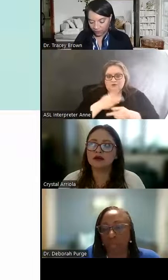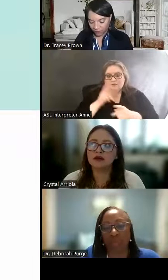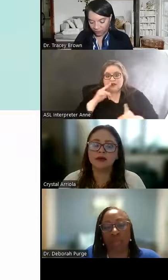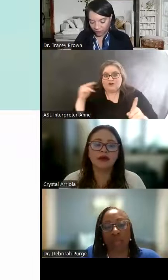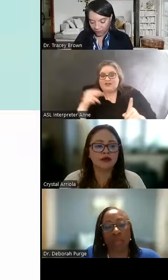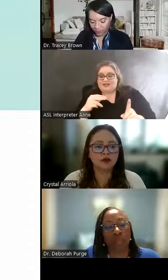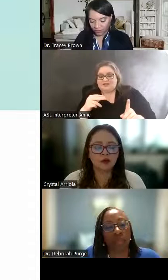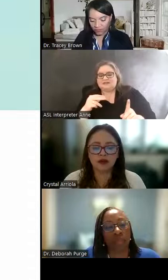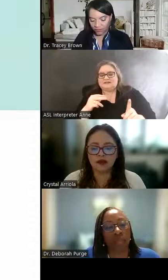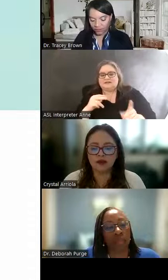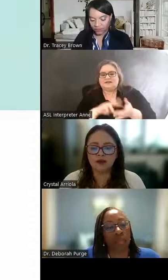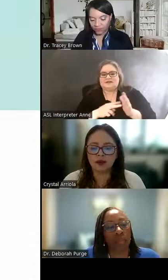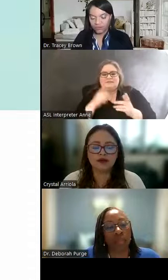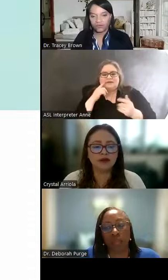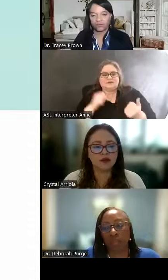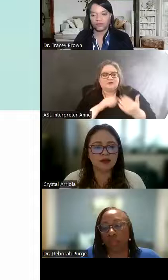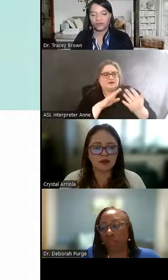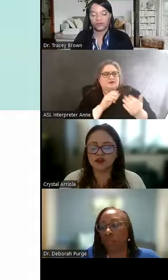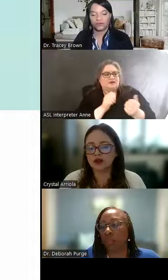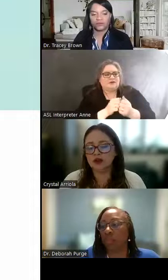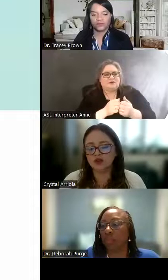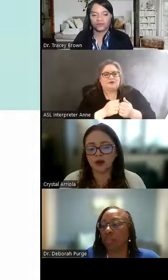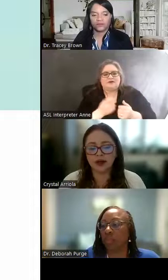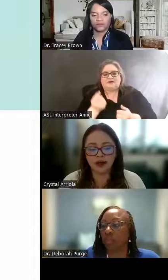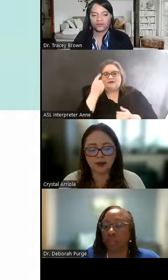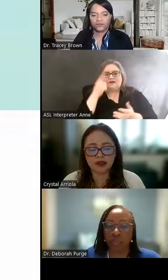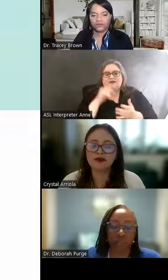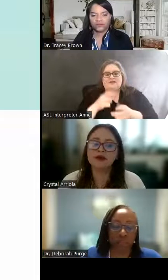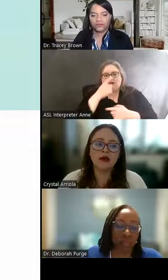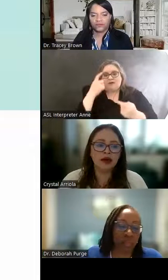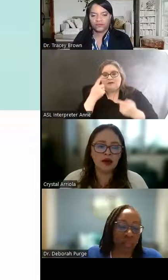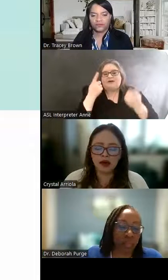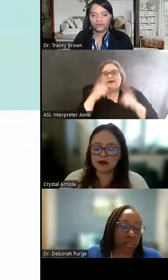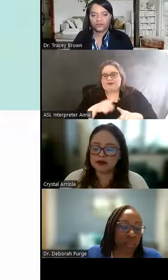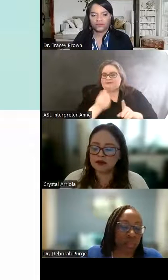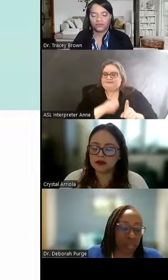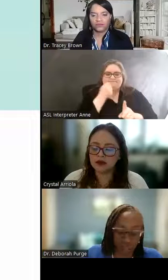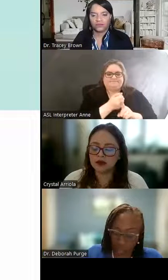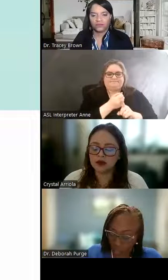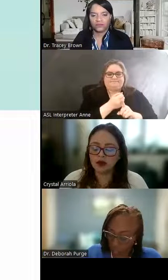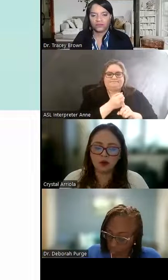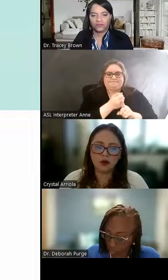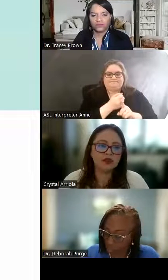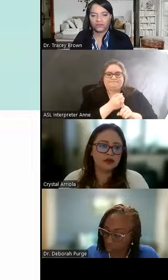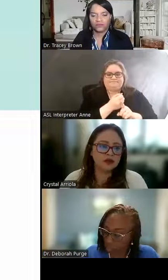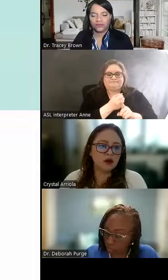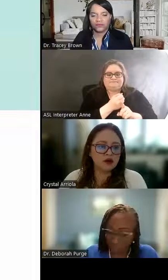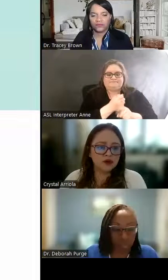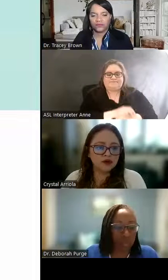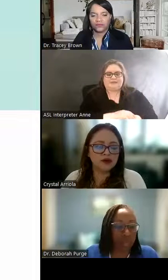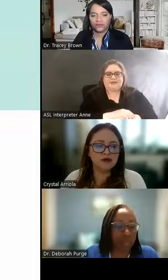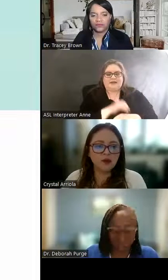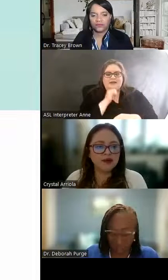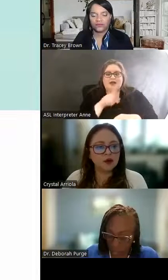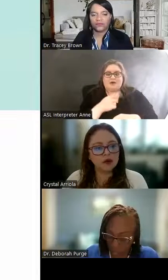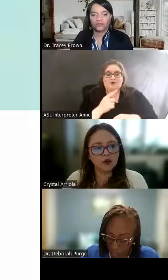we're coming in with the basic realization that trauma happens. And not only could our youth